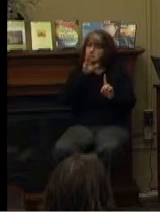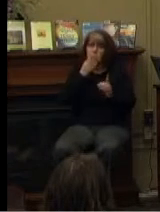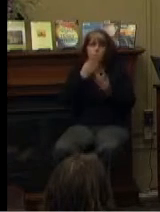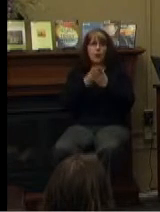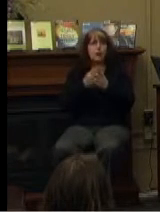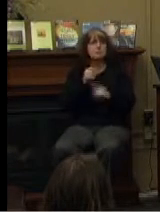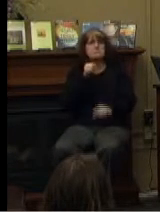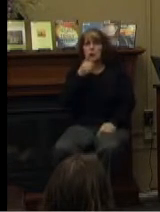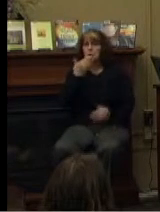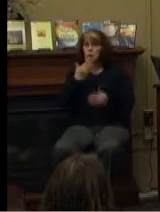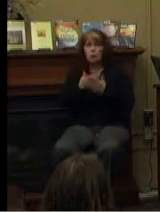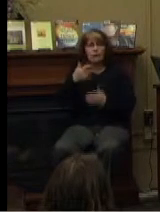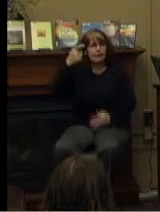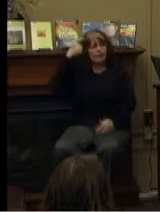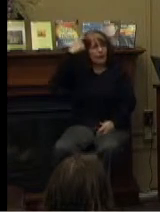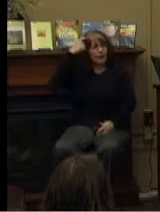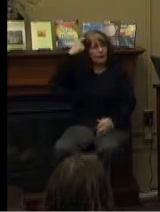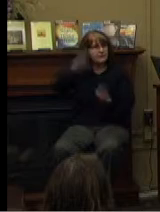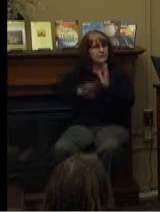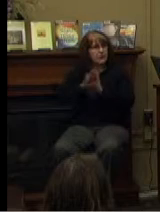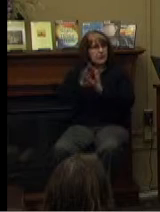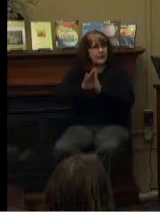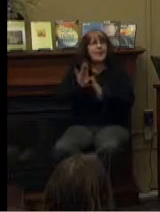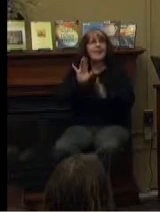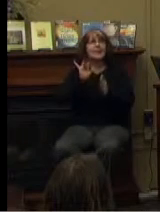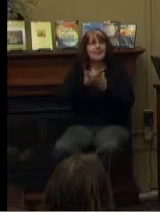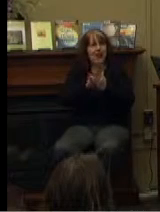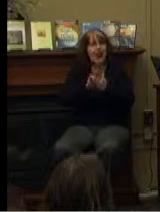cognitive development, all those things. And those are the images that we see.